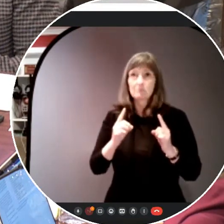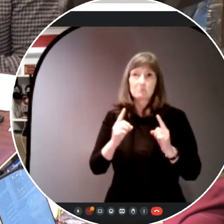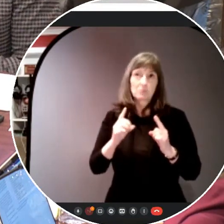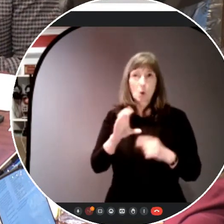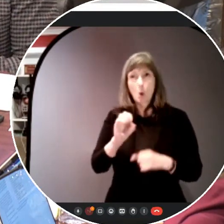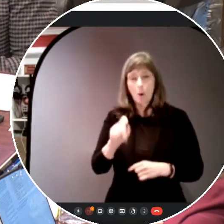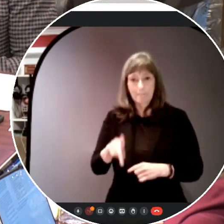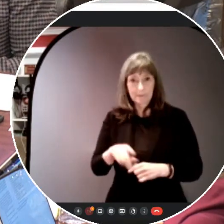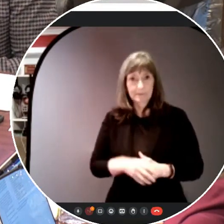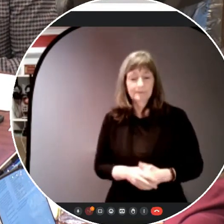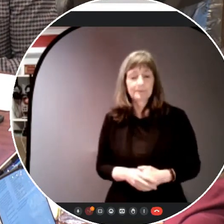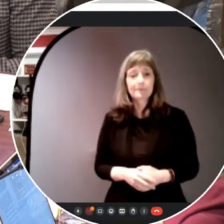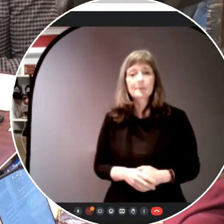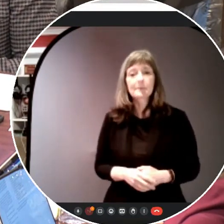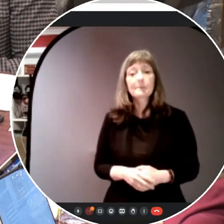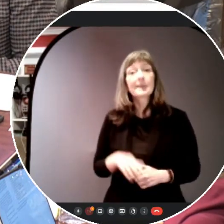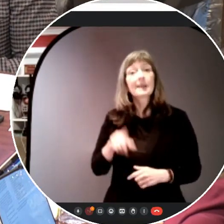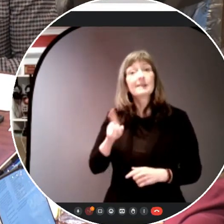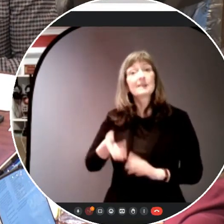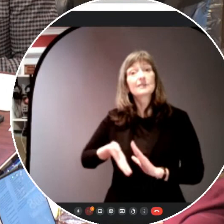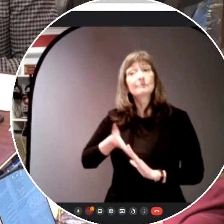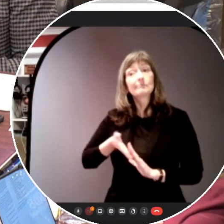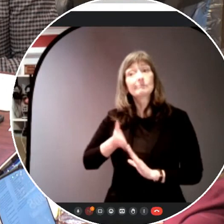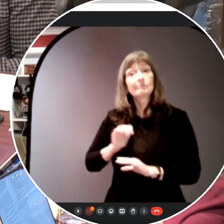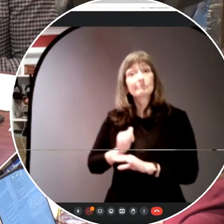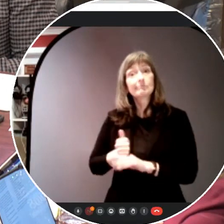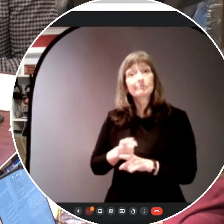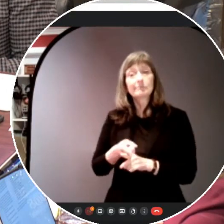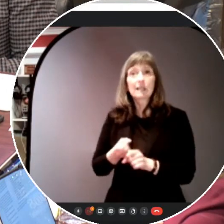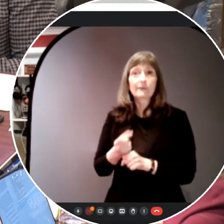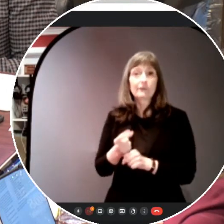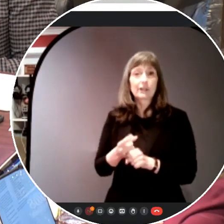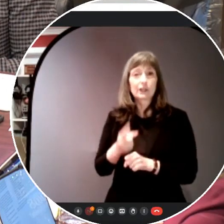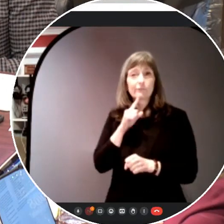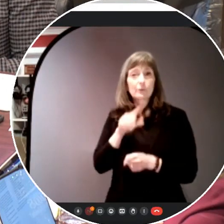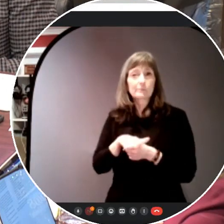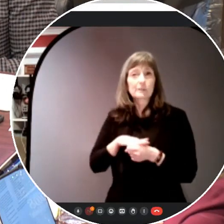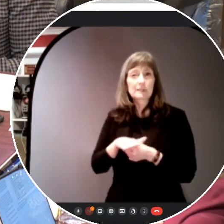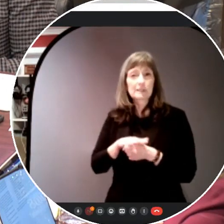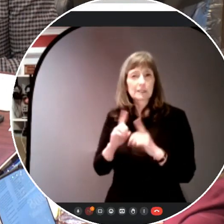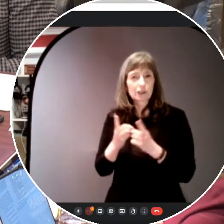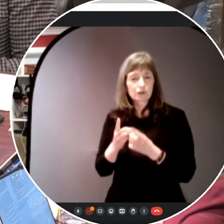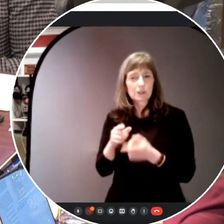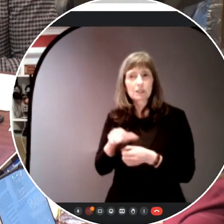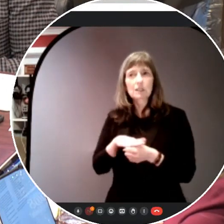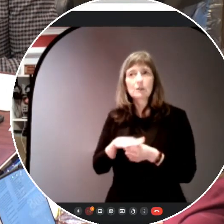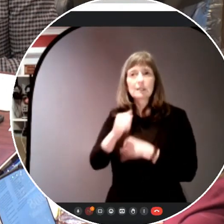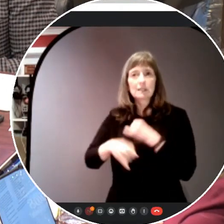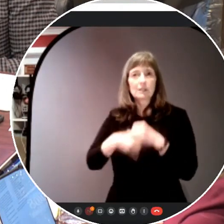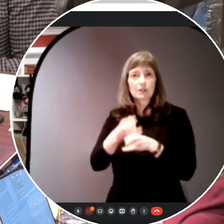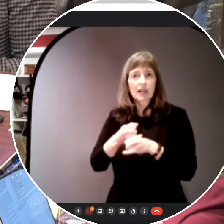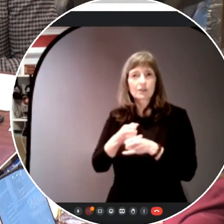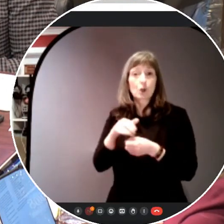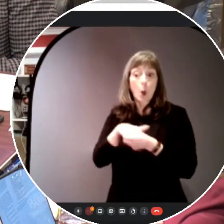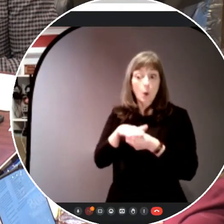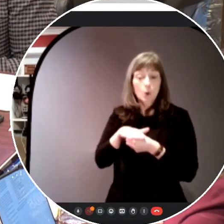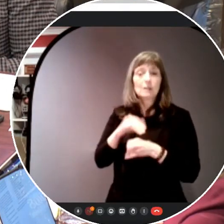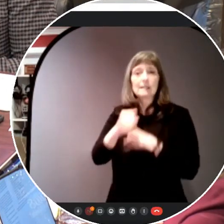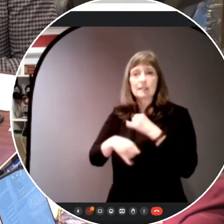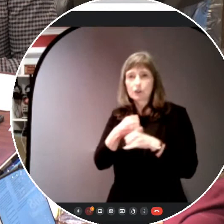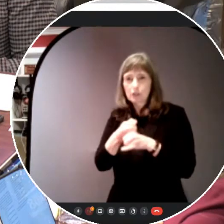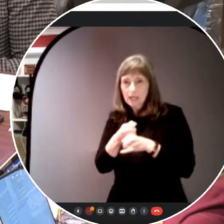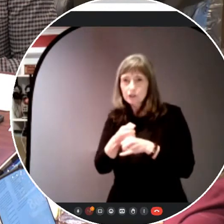corporation that operates. Each year, the district works with local international